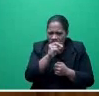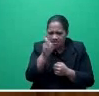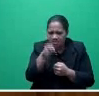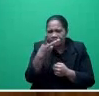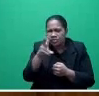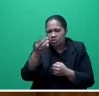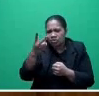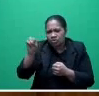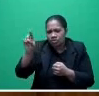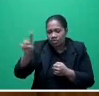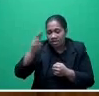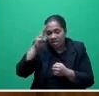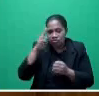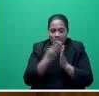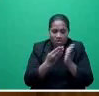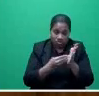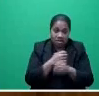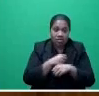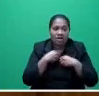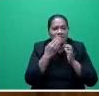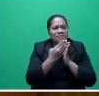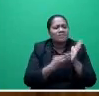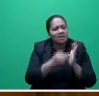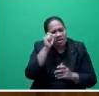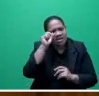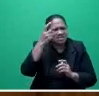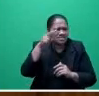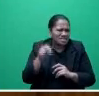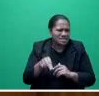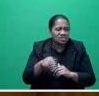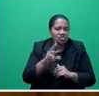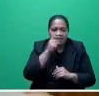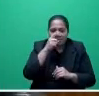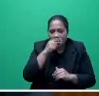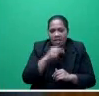budget. A budget that understands the need of its people.